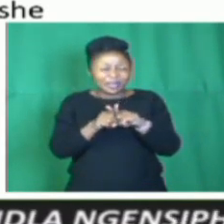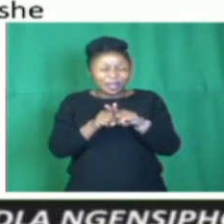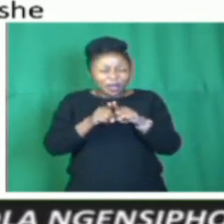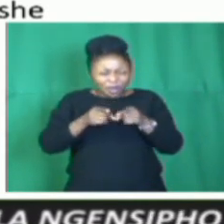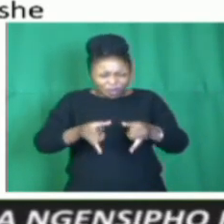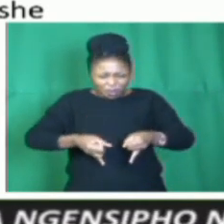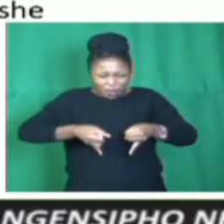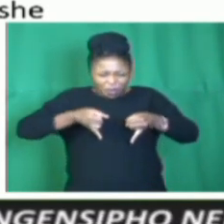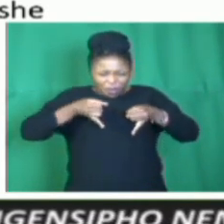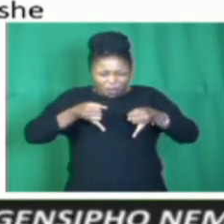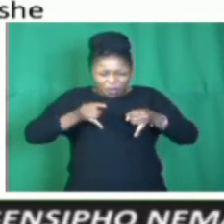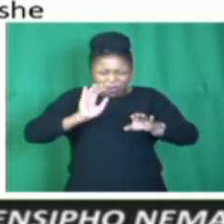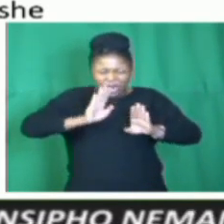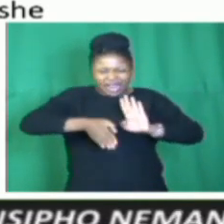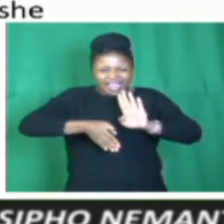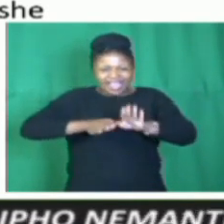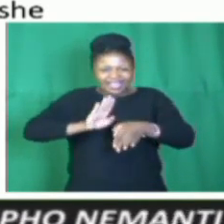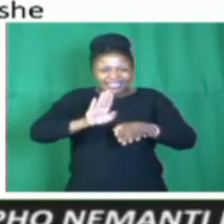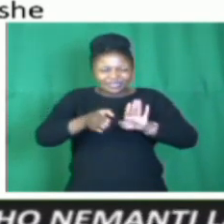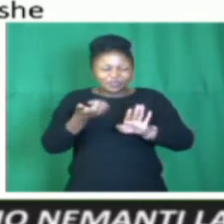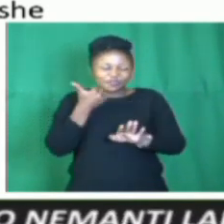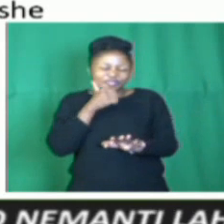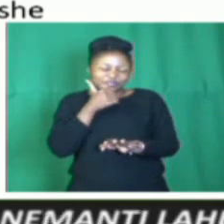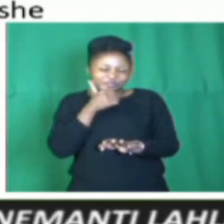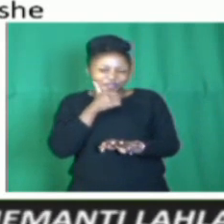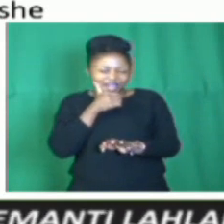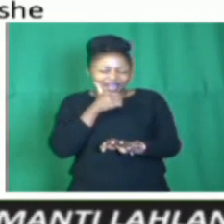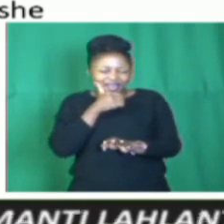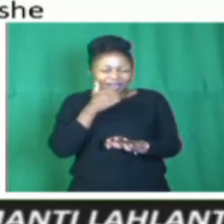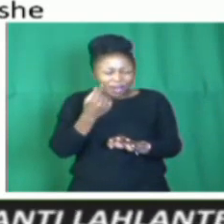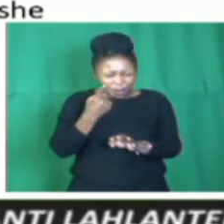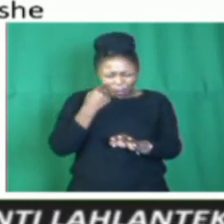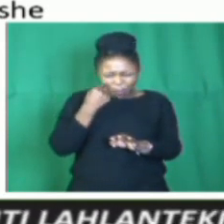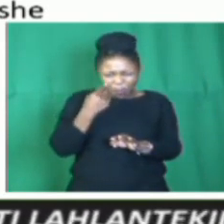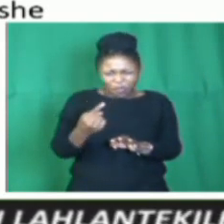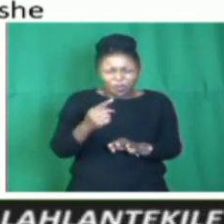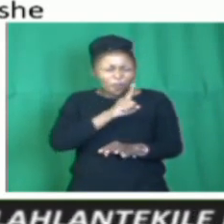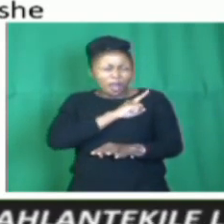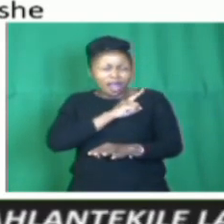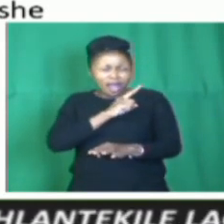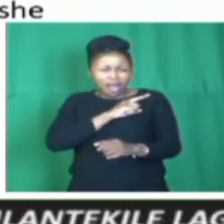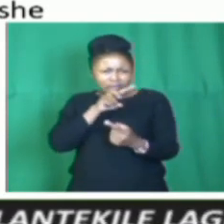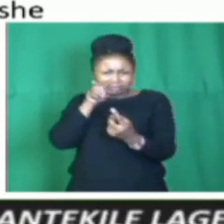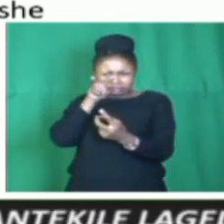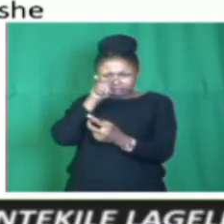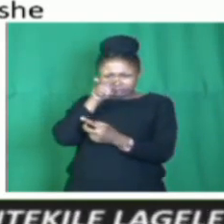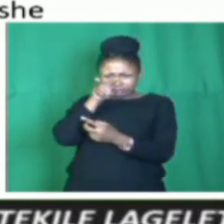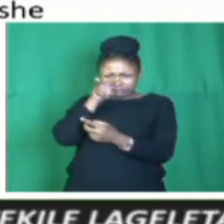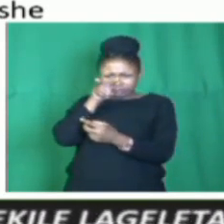legs that go on like forever is what makes you stare at her like you are in a